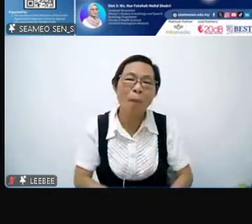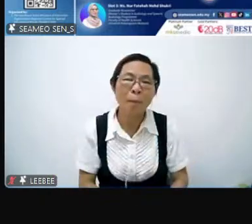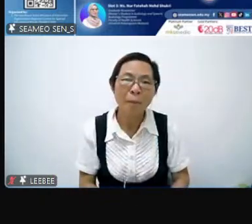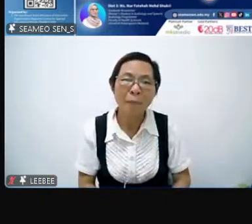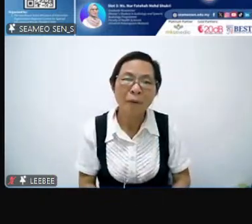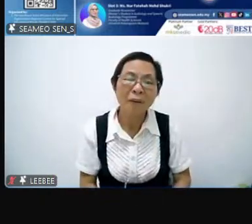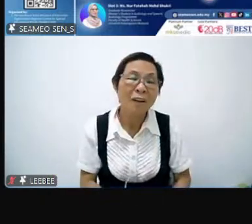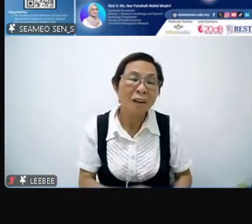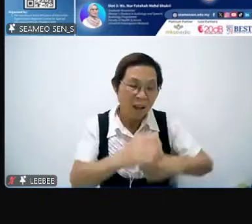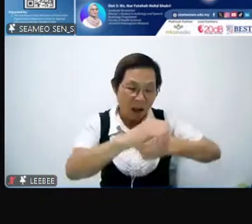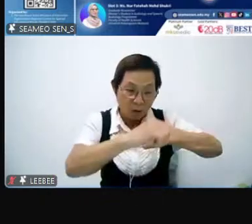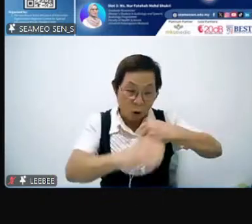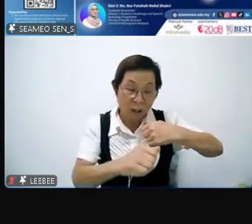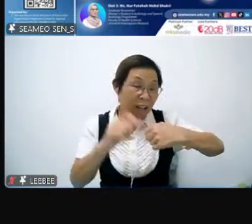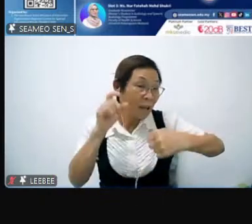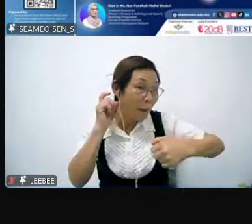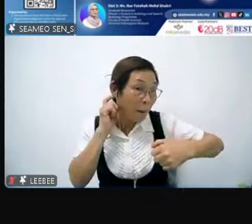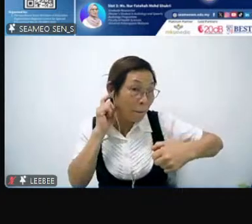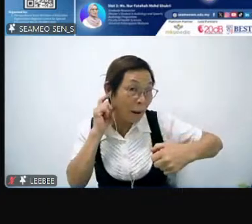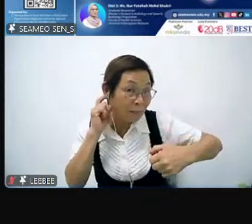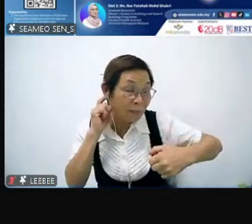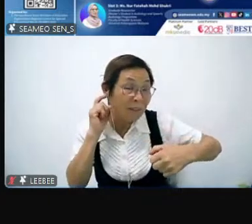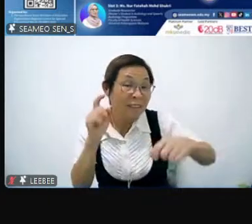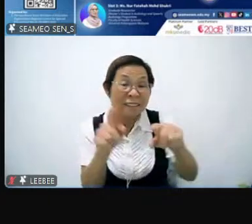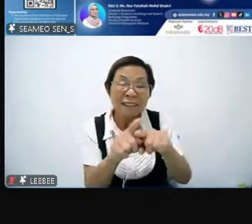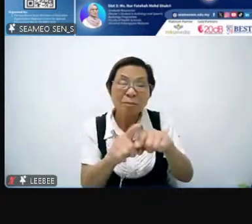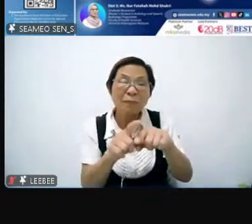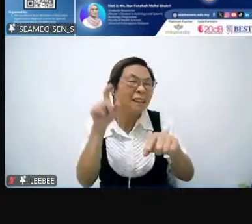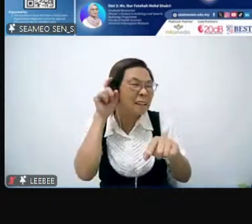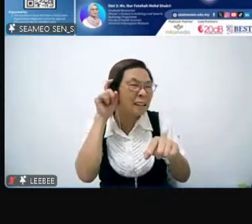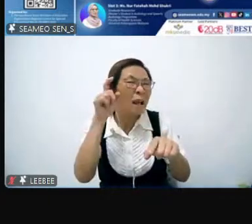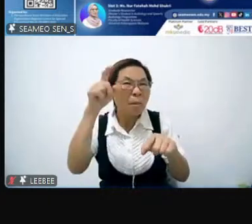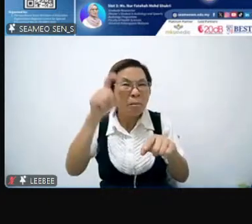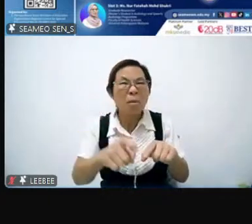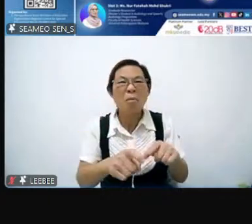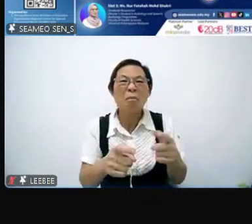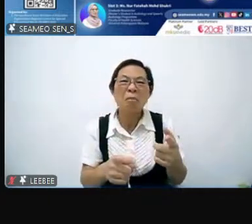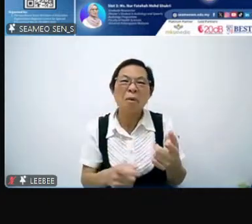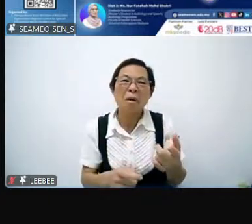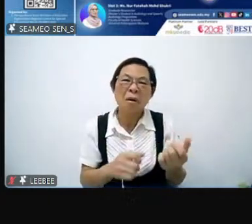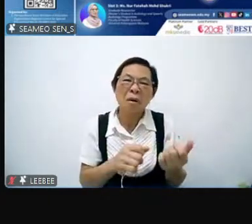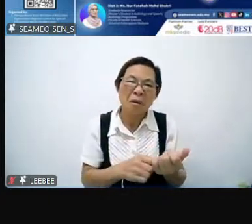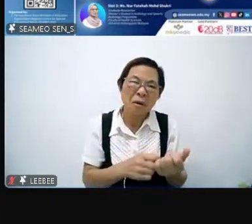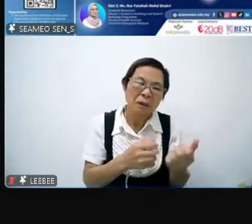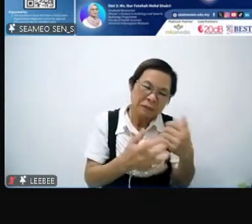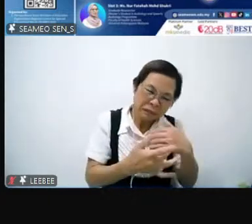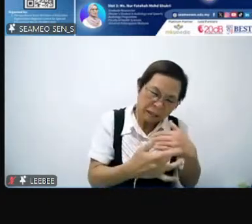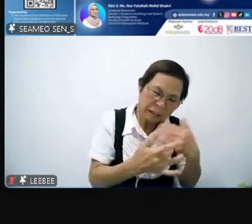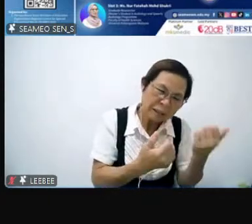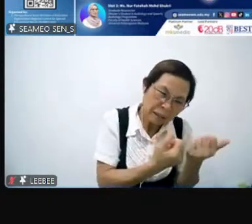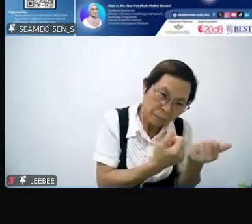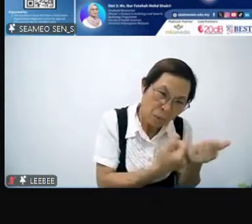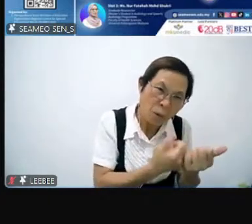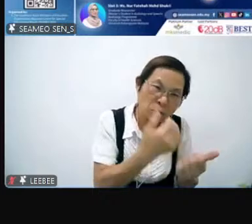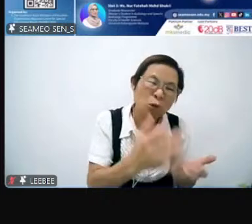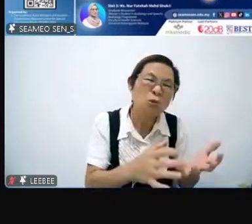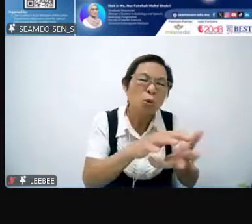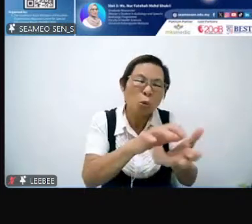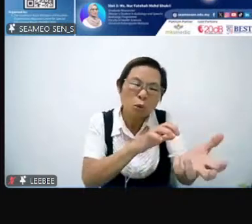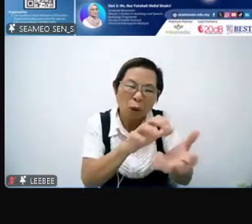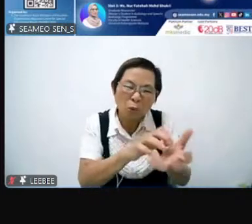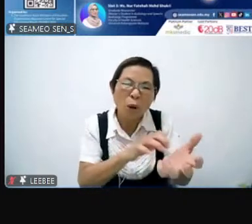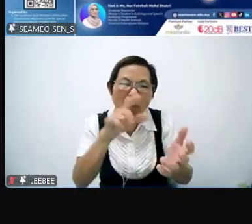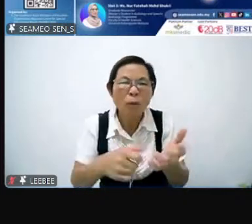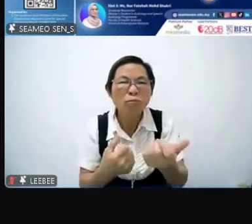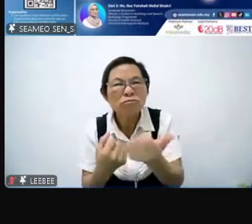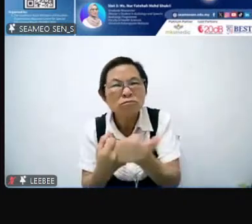Cochlear implants just also like the hearing aids, it needs troubleshooting and technical support in case of malfunction.